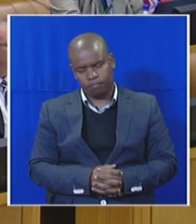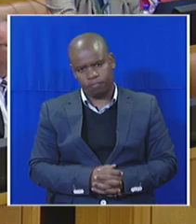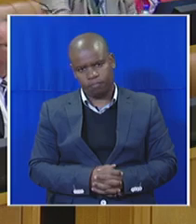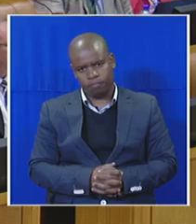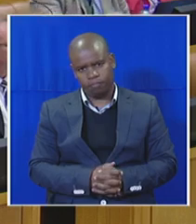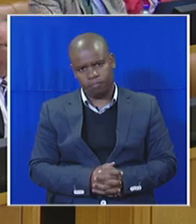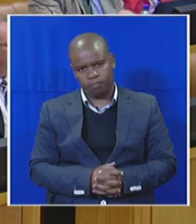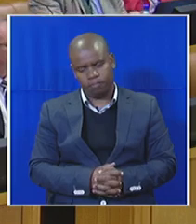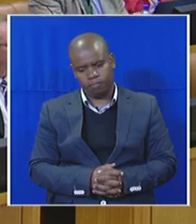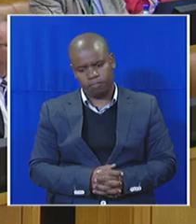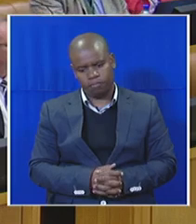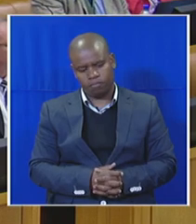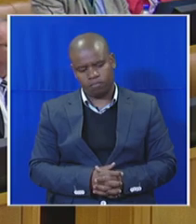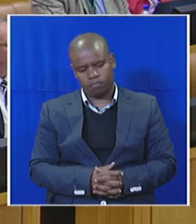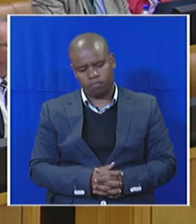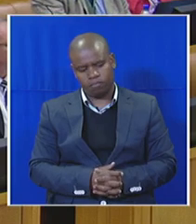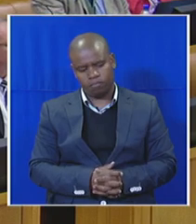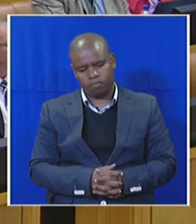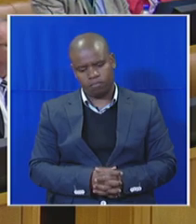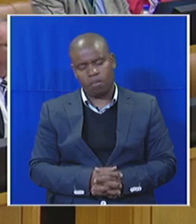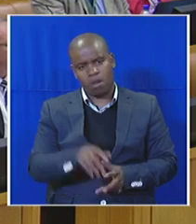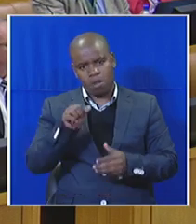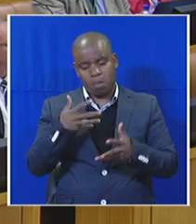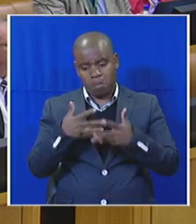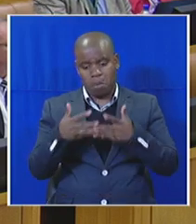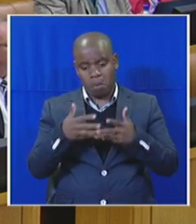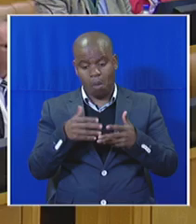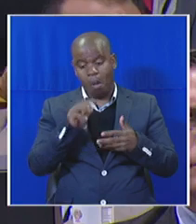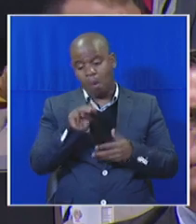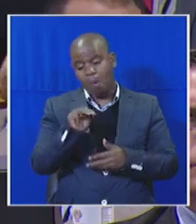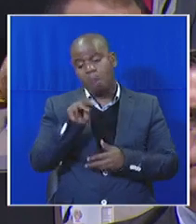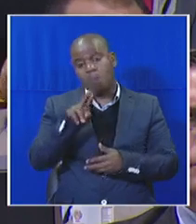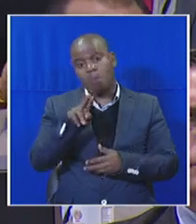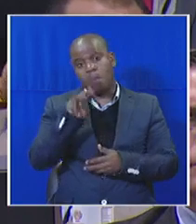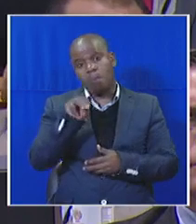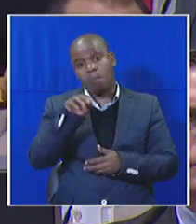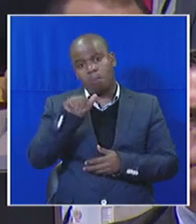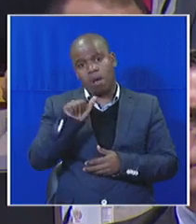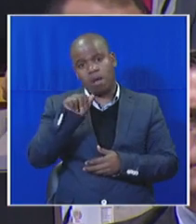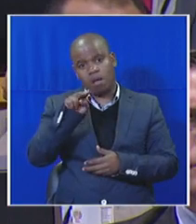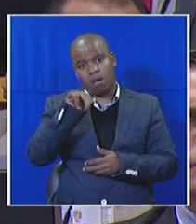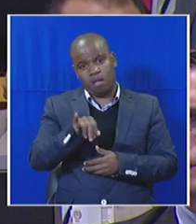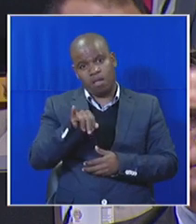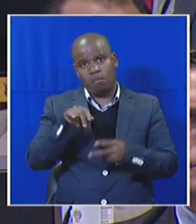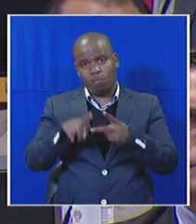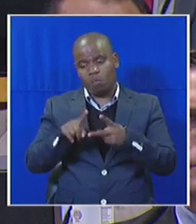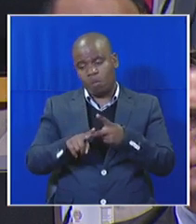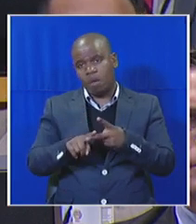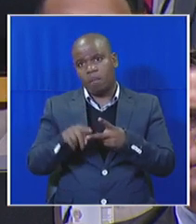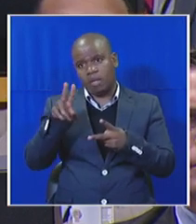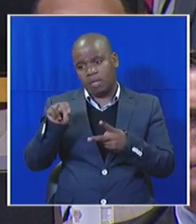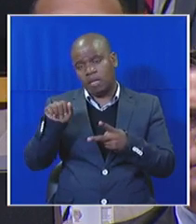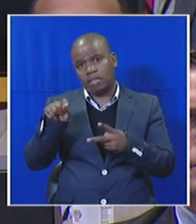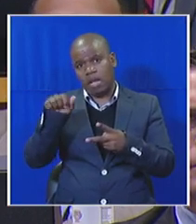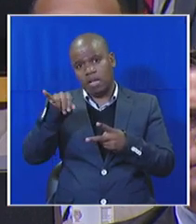whether you are speaking in Mumbai at this joint commission, or whether you are speaking in Antalya in Turkey, where you were last